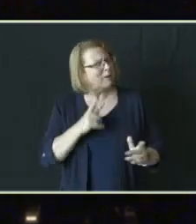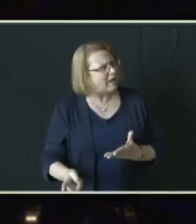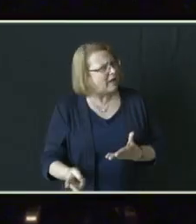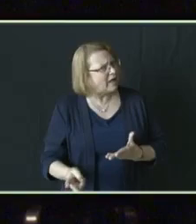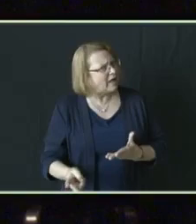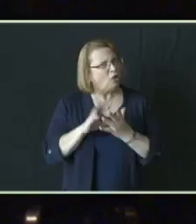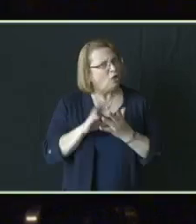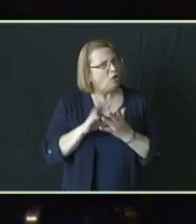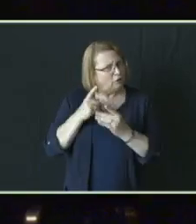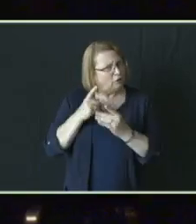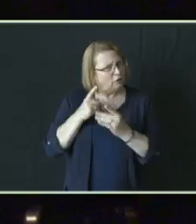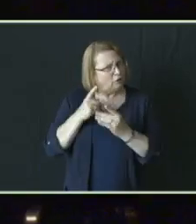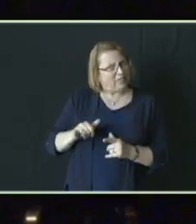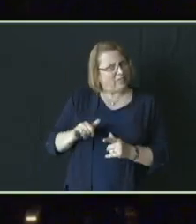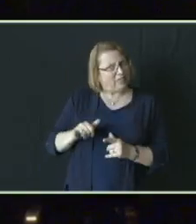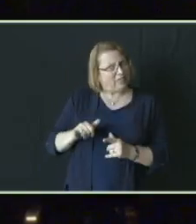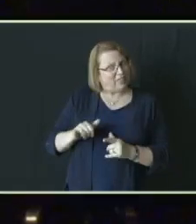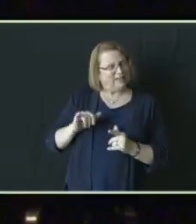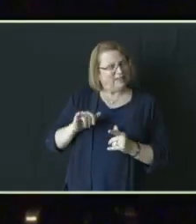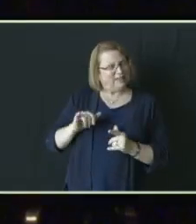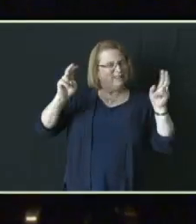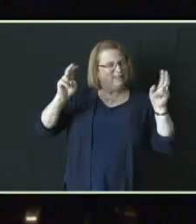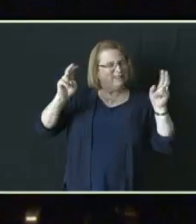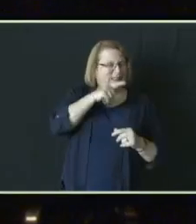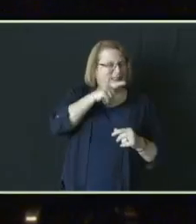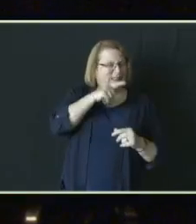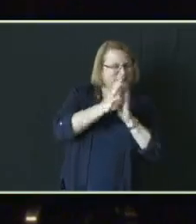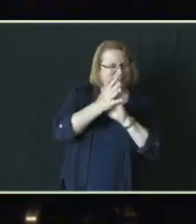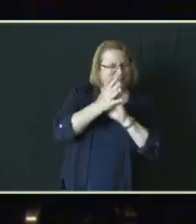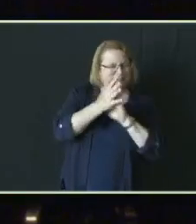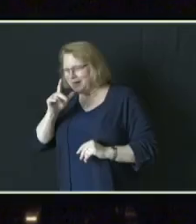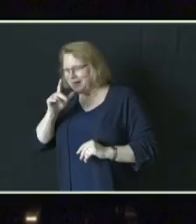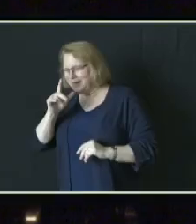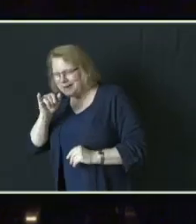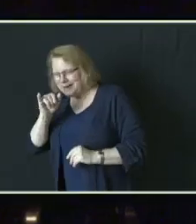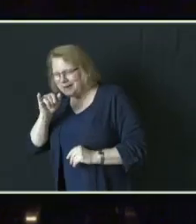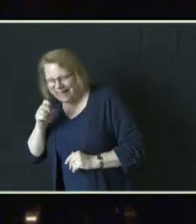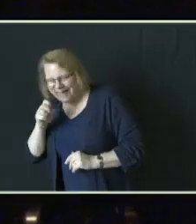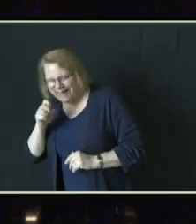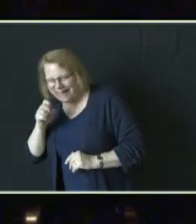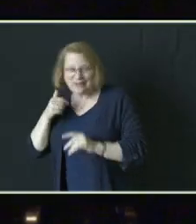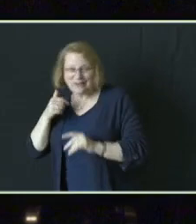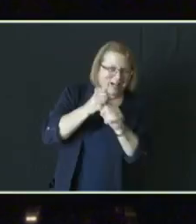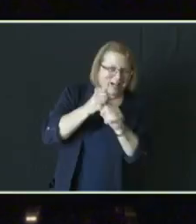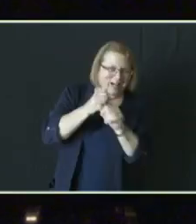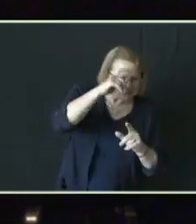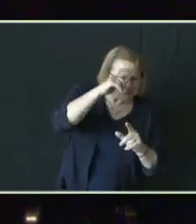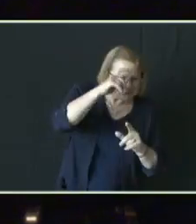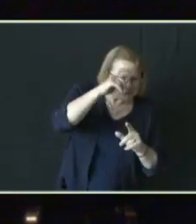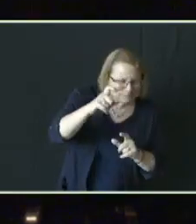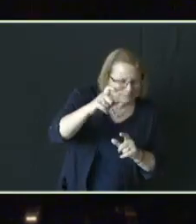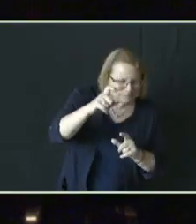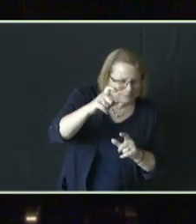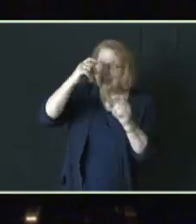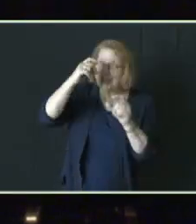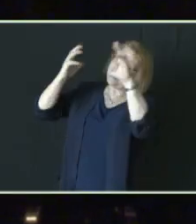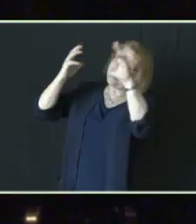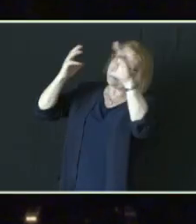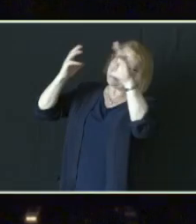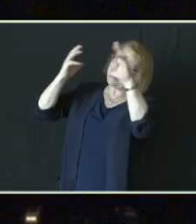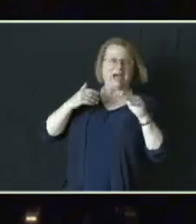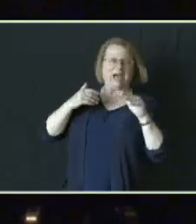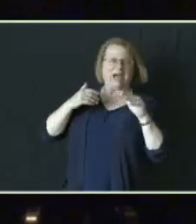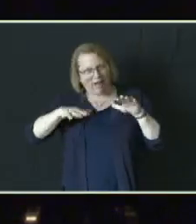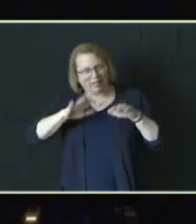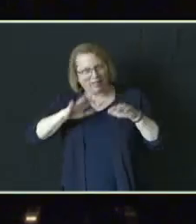Turn lemons into lemonade. Follow your dreams. Think big, but have balance in your life. Oh, and on a practical